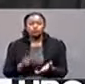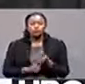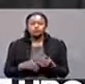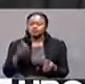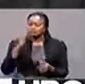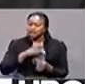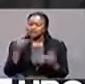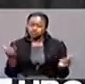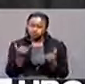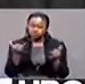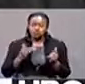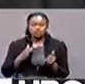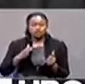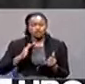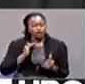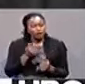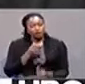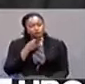our father.